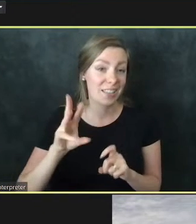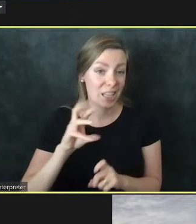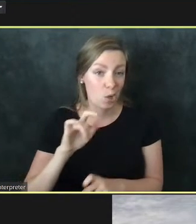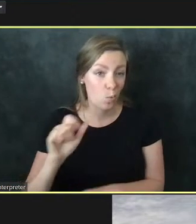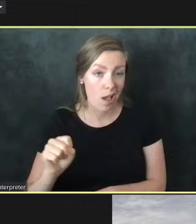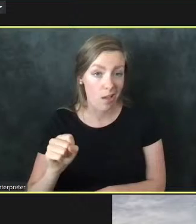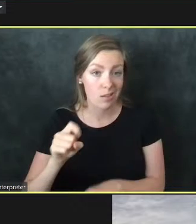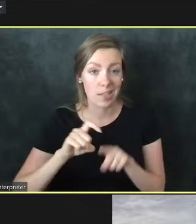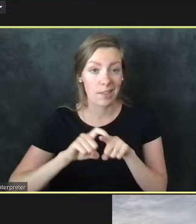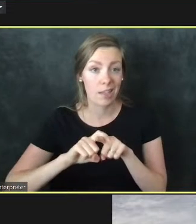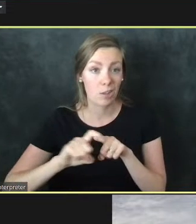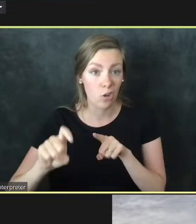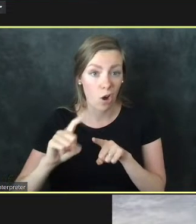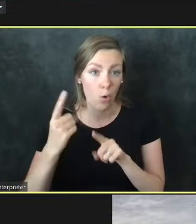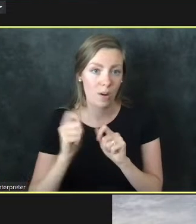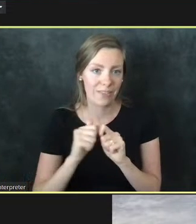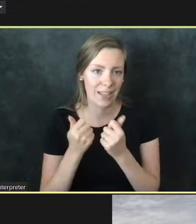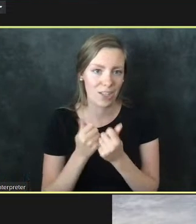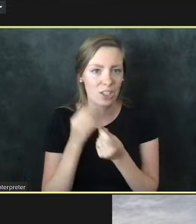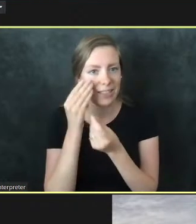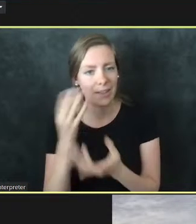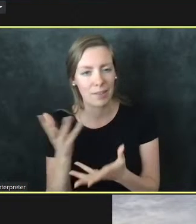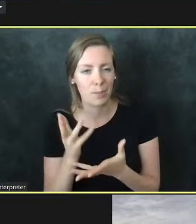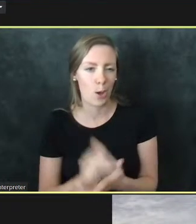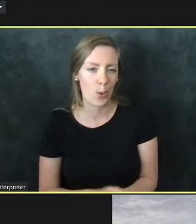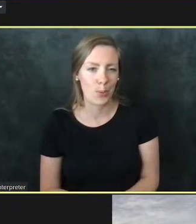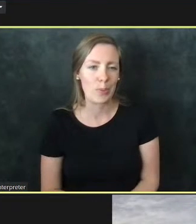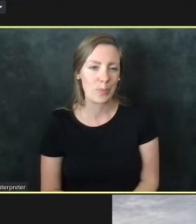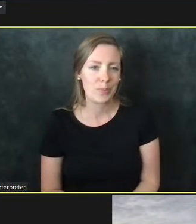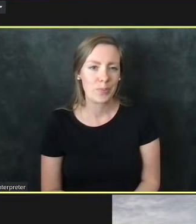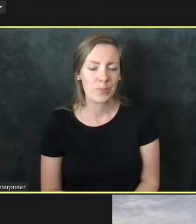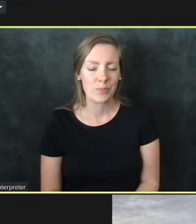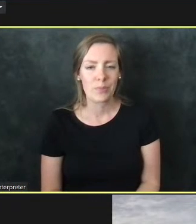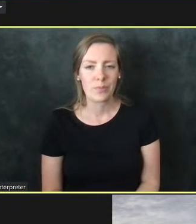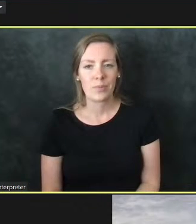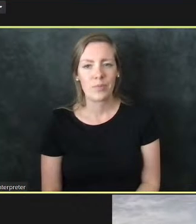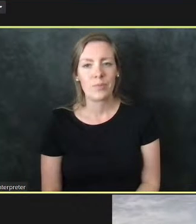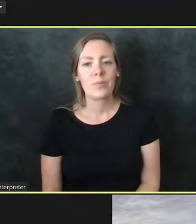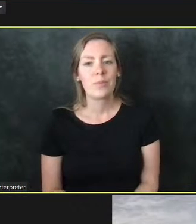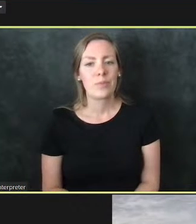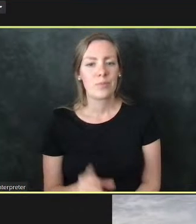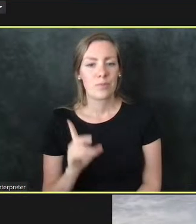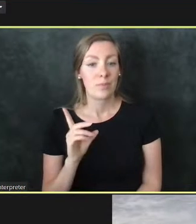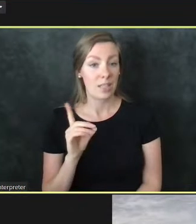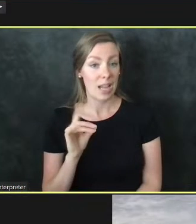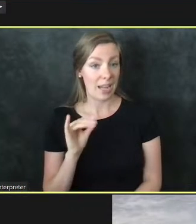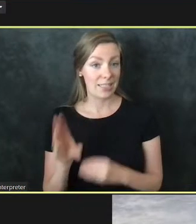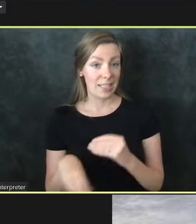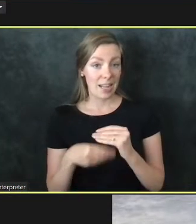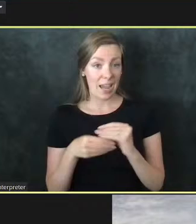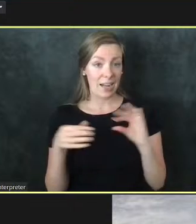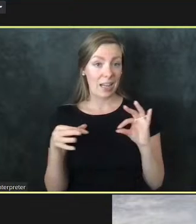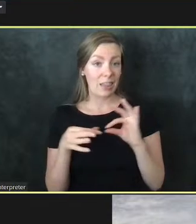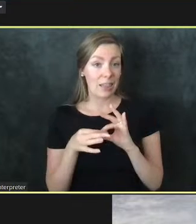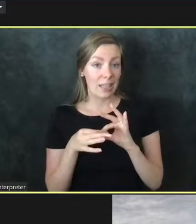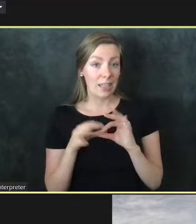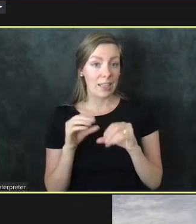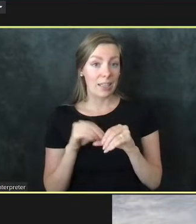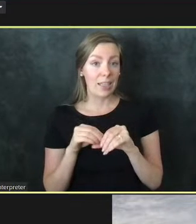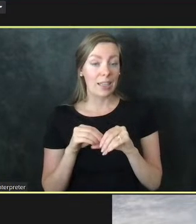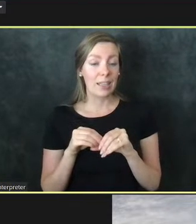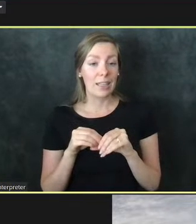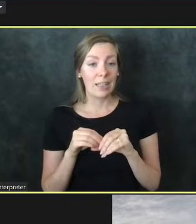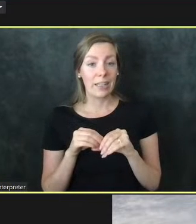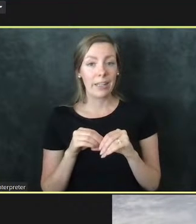of the eso que alguien pruebe tu agencies agua that y reporte lo que look at those usaron. things. Put a link in the Eso esa información a